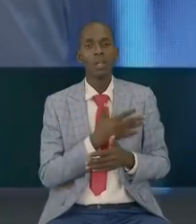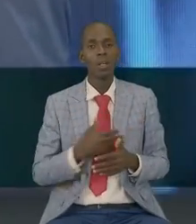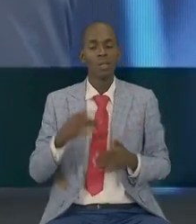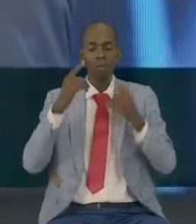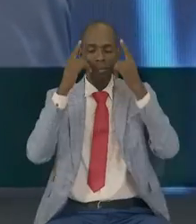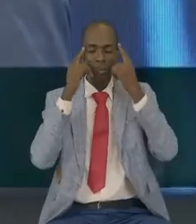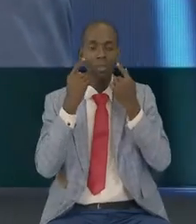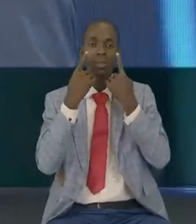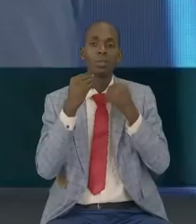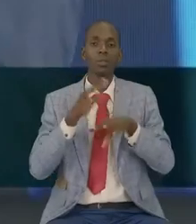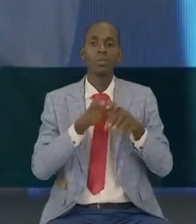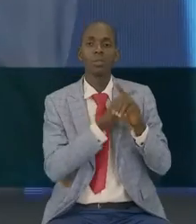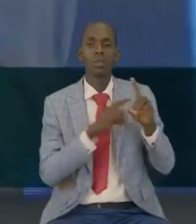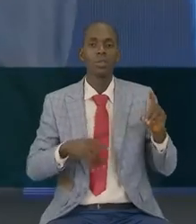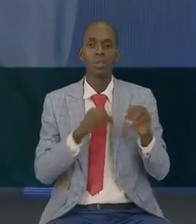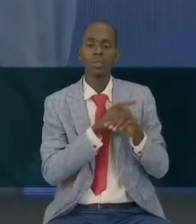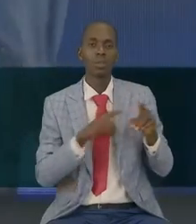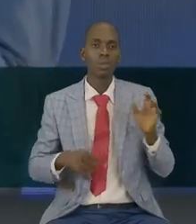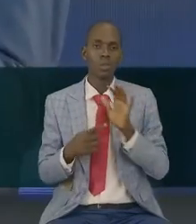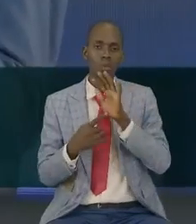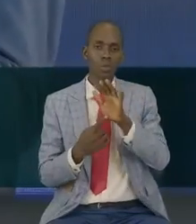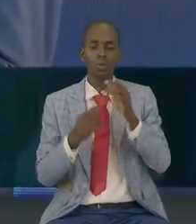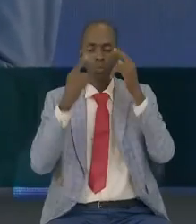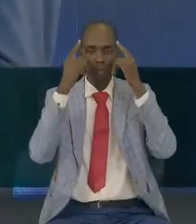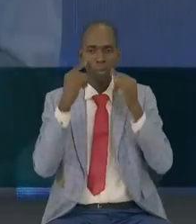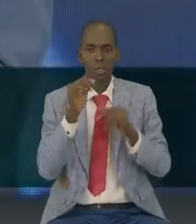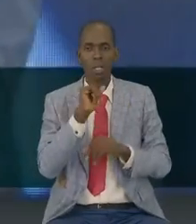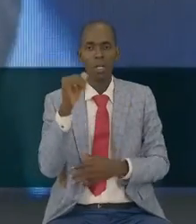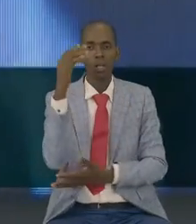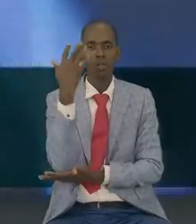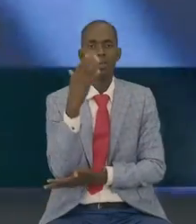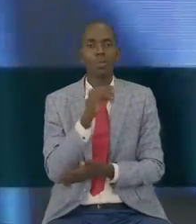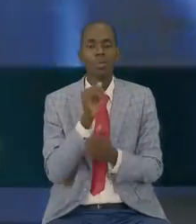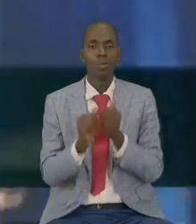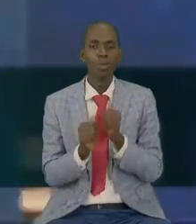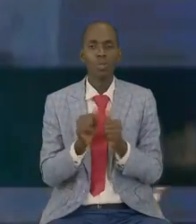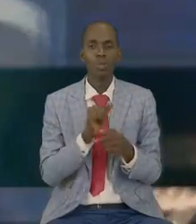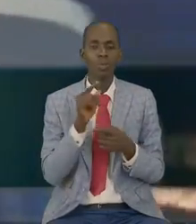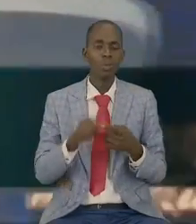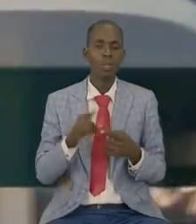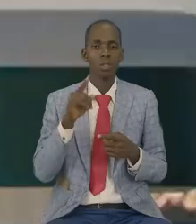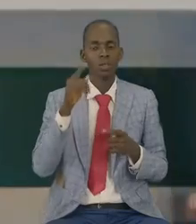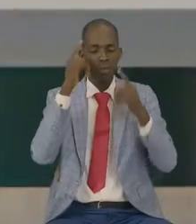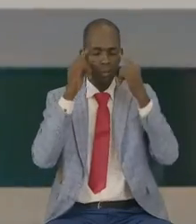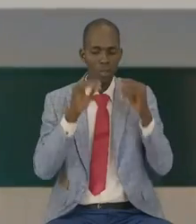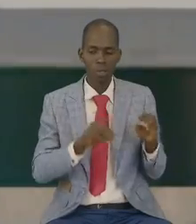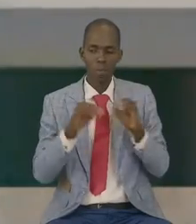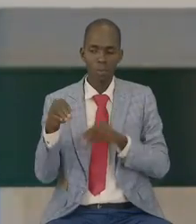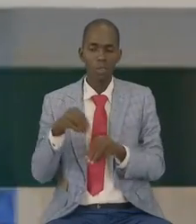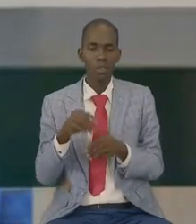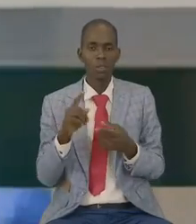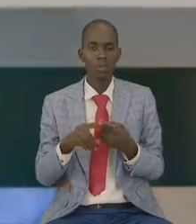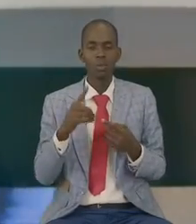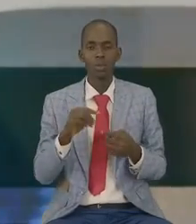Lord showed him a tree which, when he had cast into